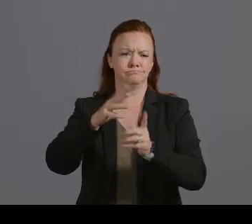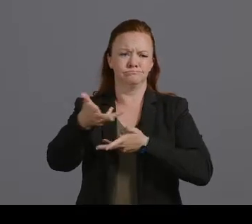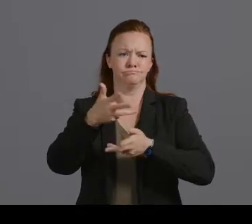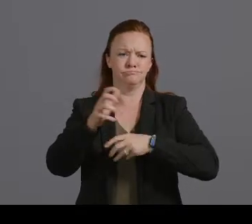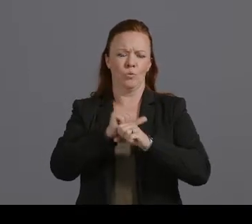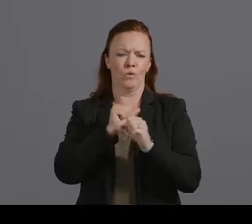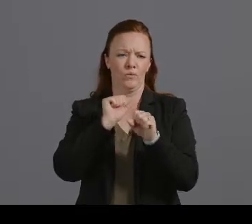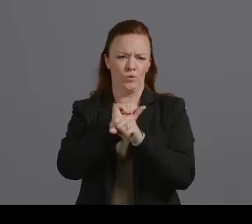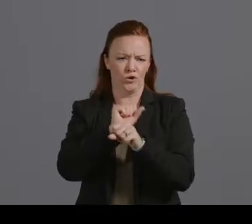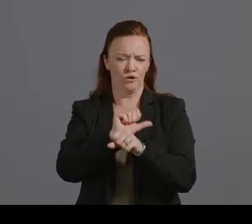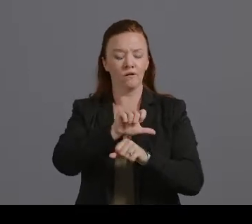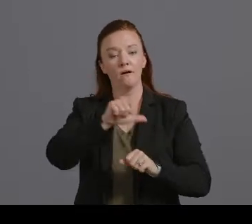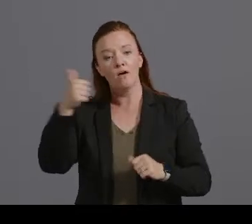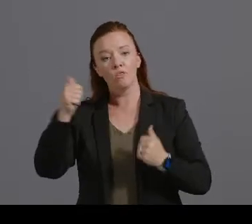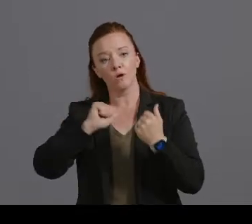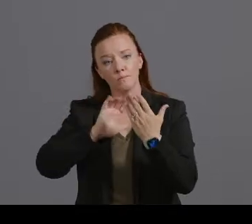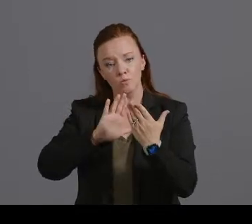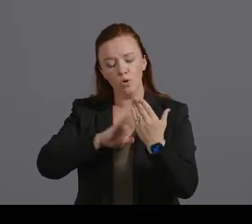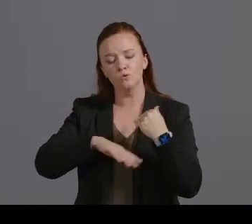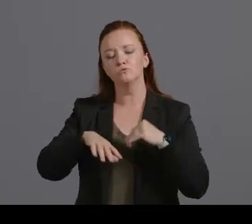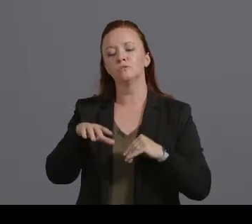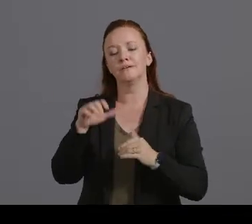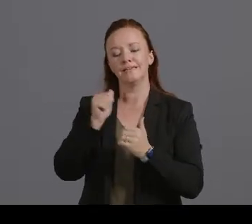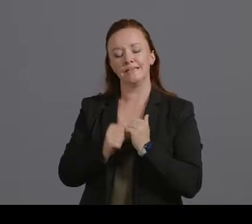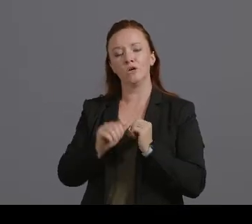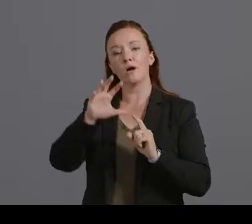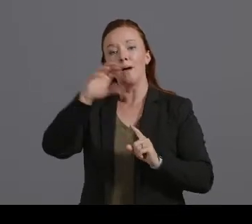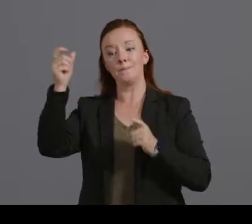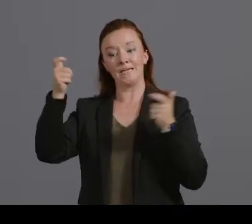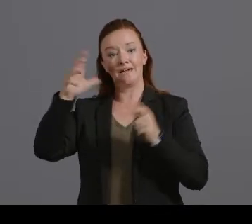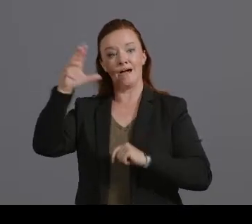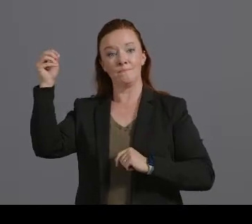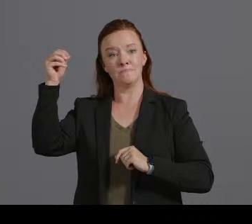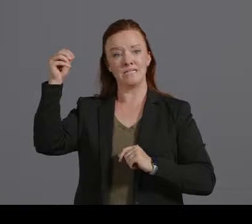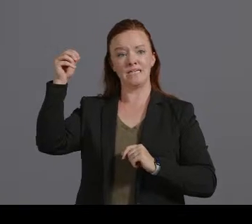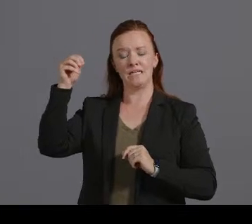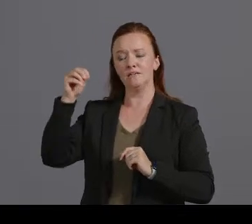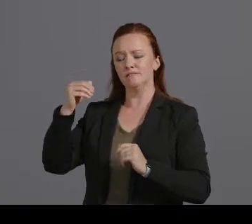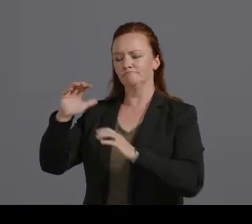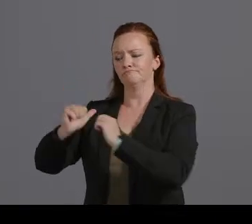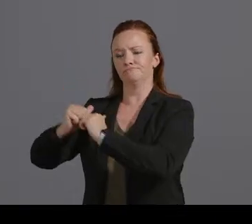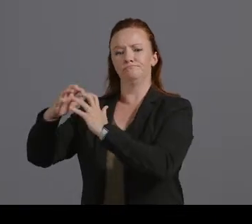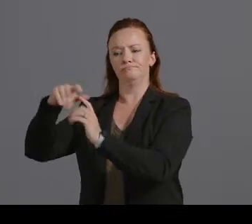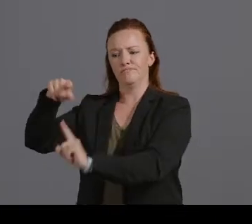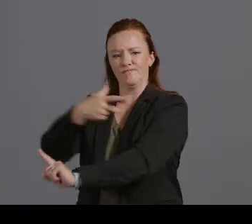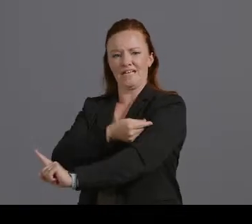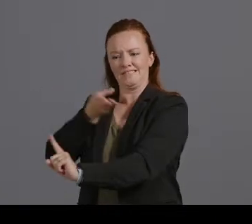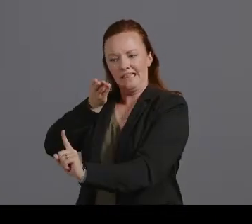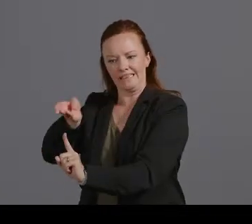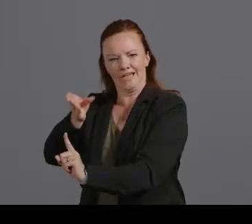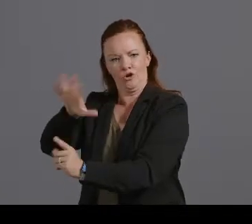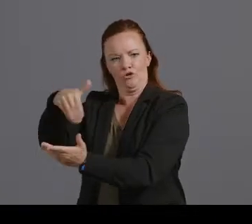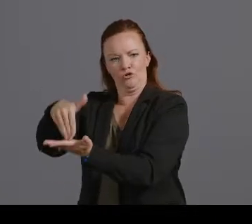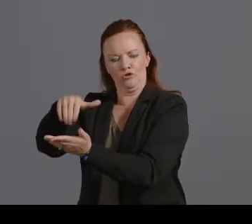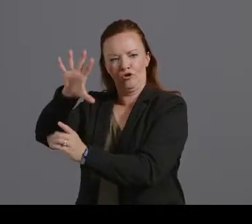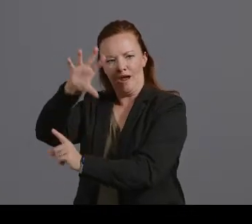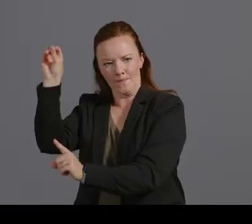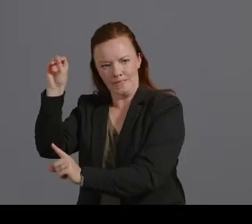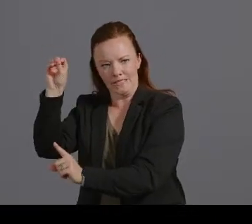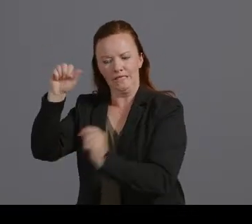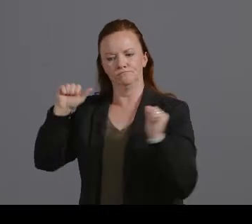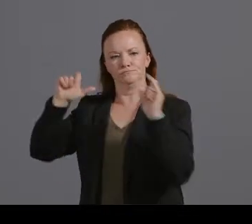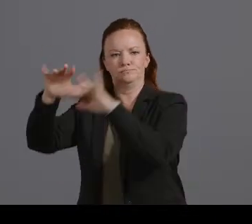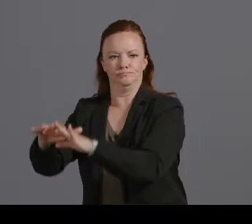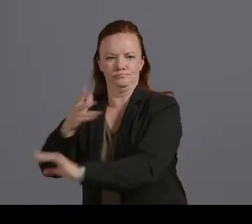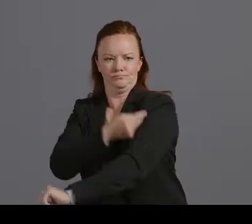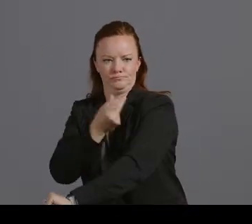employers to offer on-site vaccination to their employees, and then potentially looking at private groups that are open, such as Small